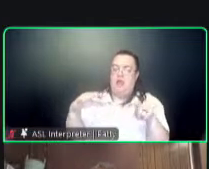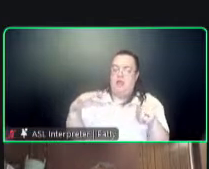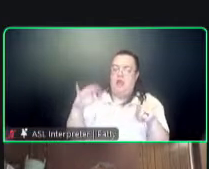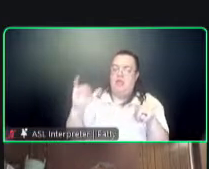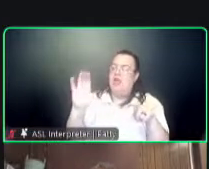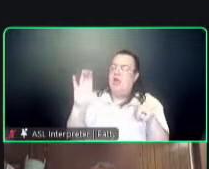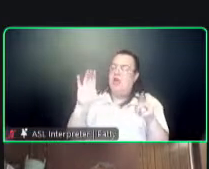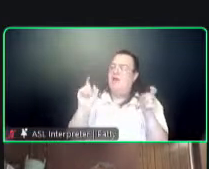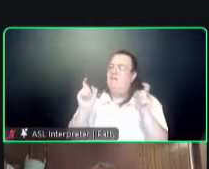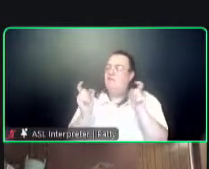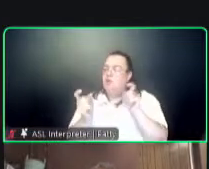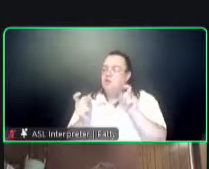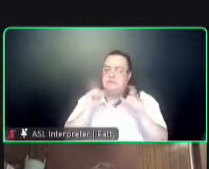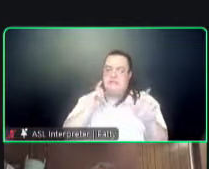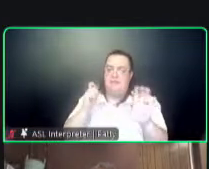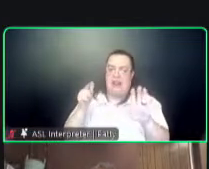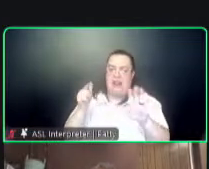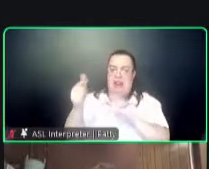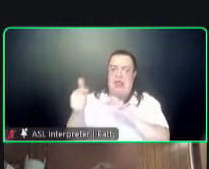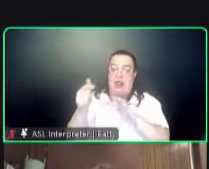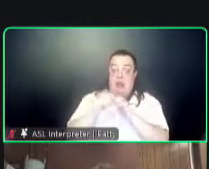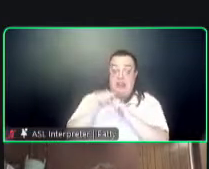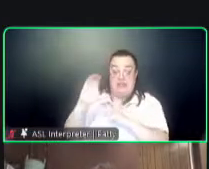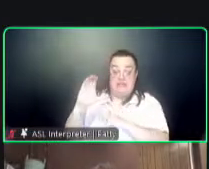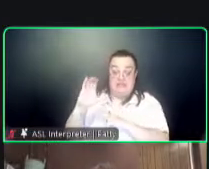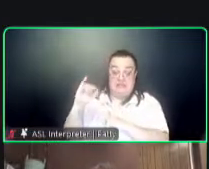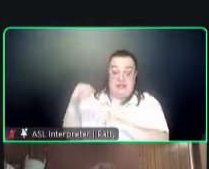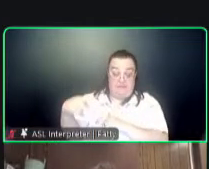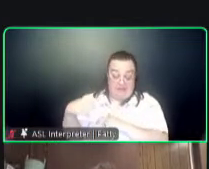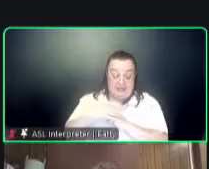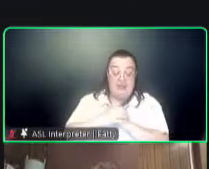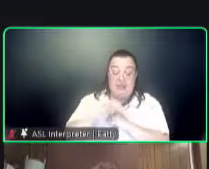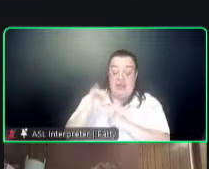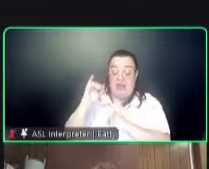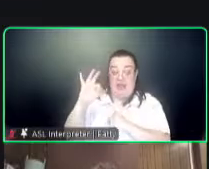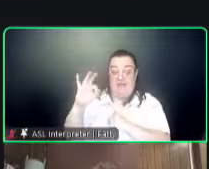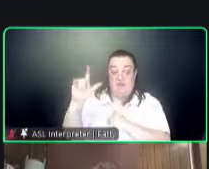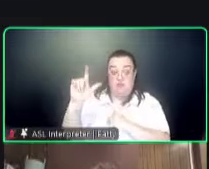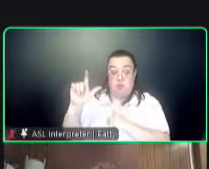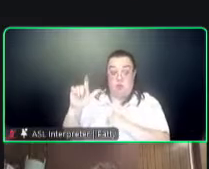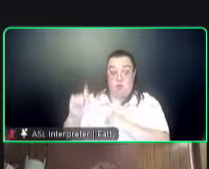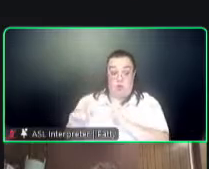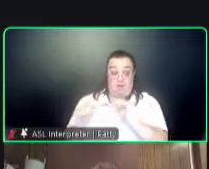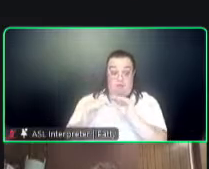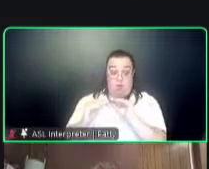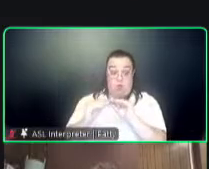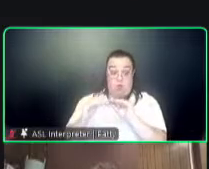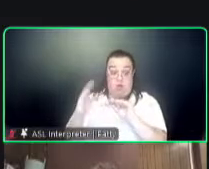conversions later on in the CIP. If we scroll down